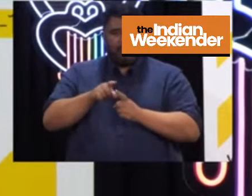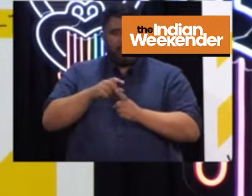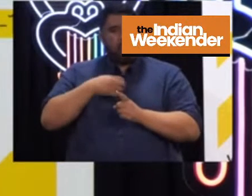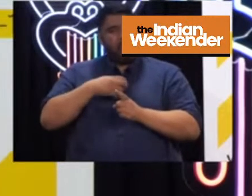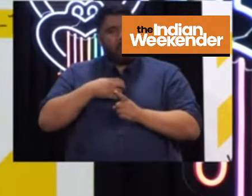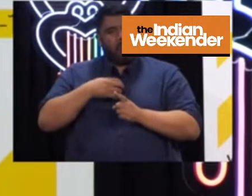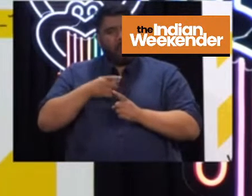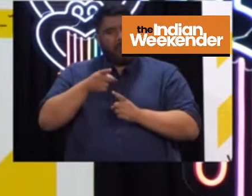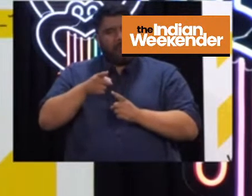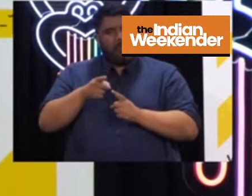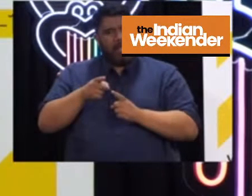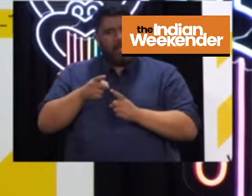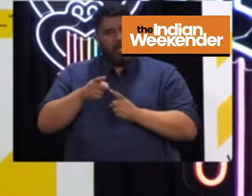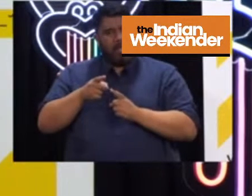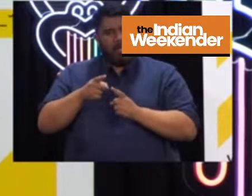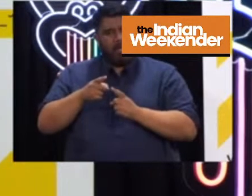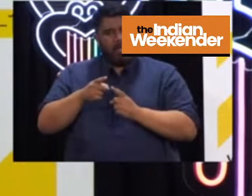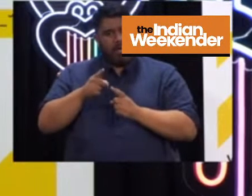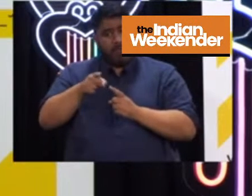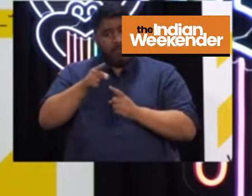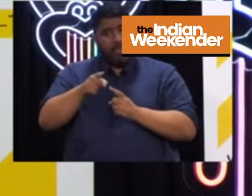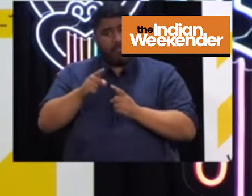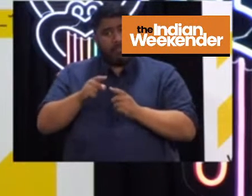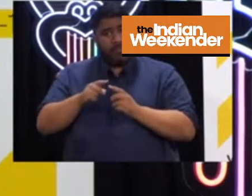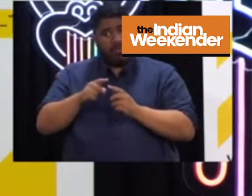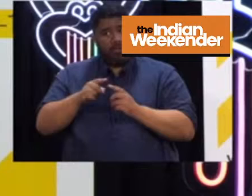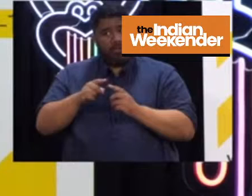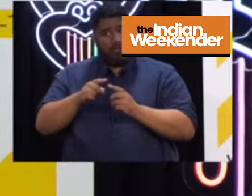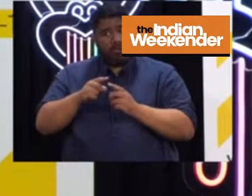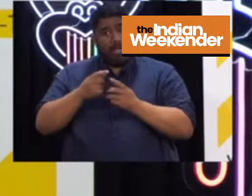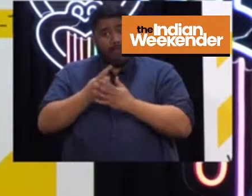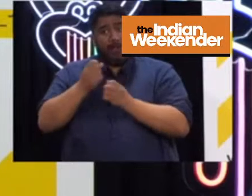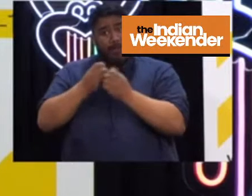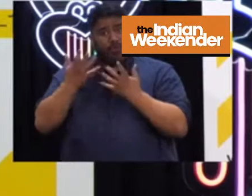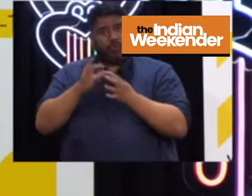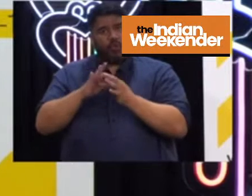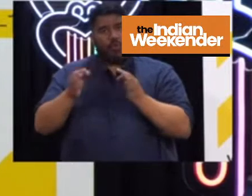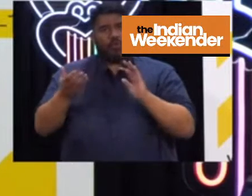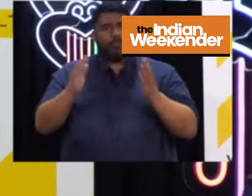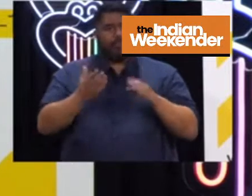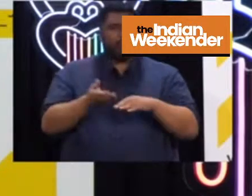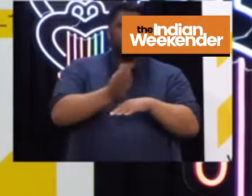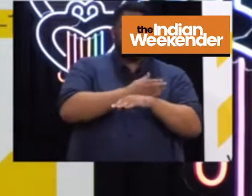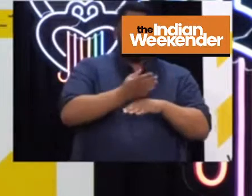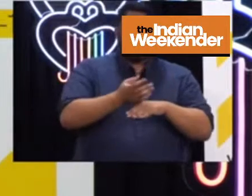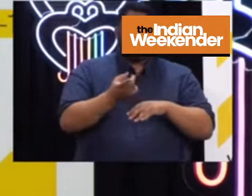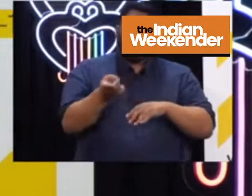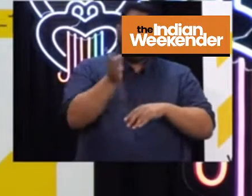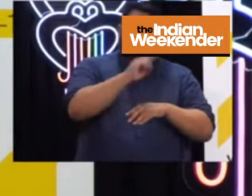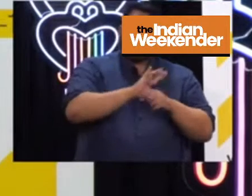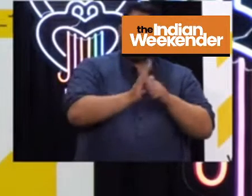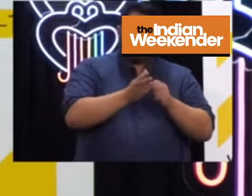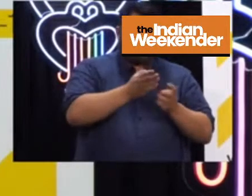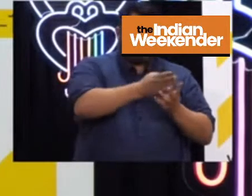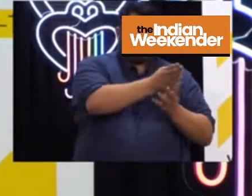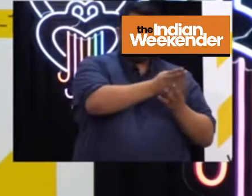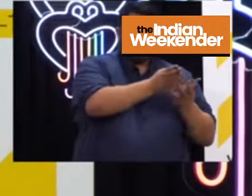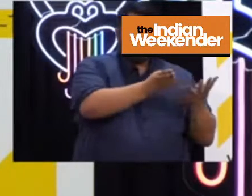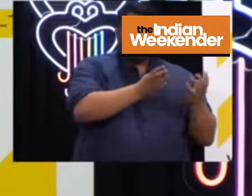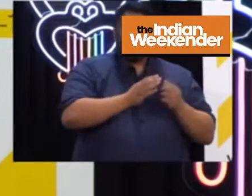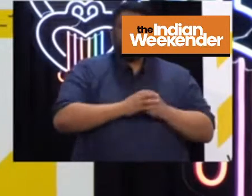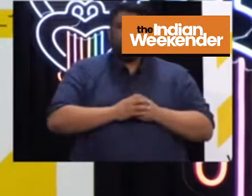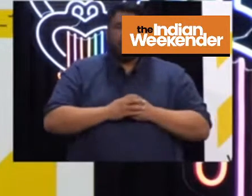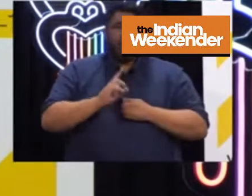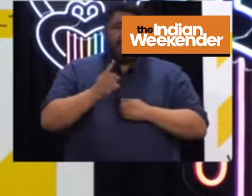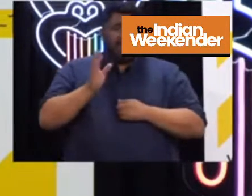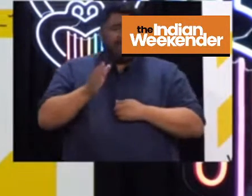not necessarily mean that it is any less successful in keeping people safe, because we are still seeing very, very high levels